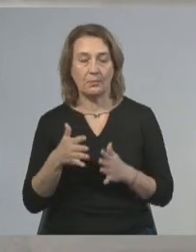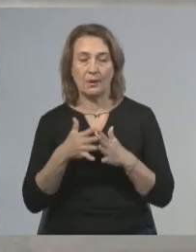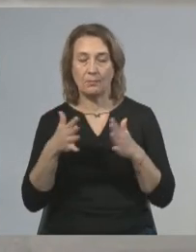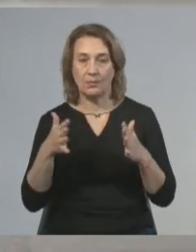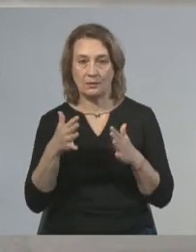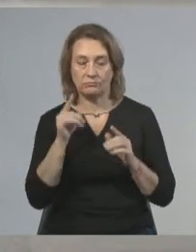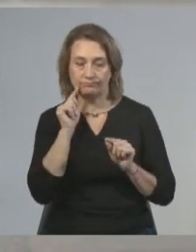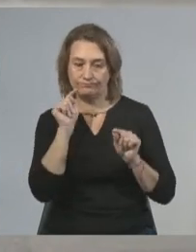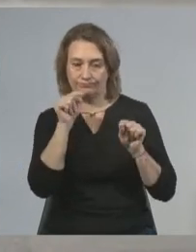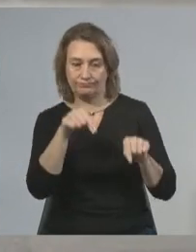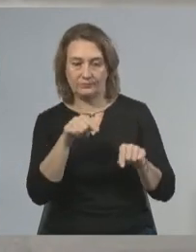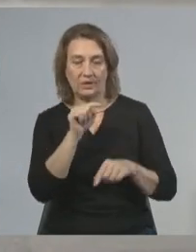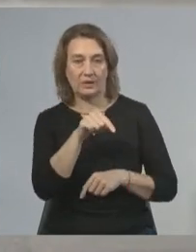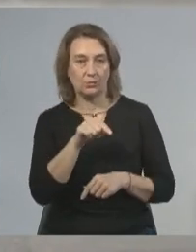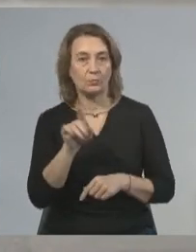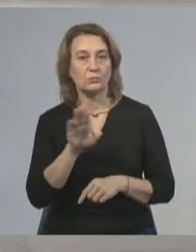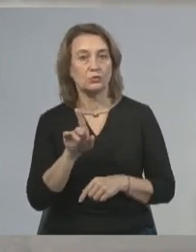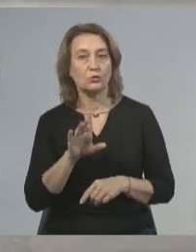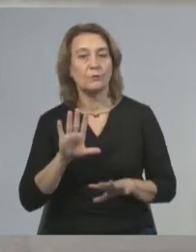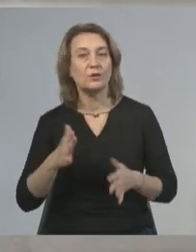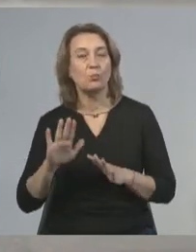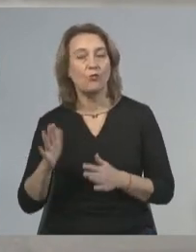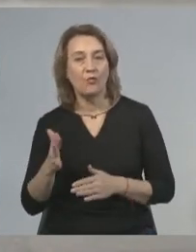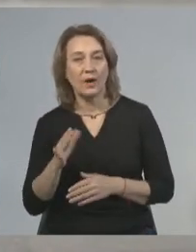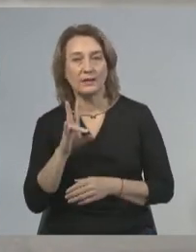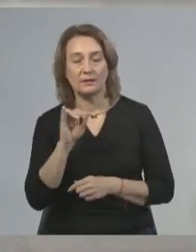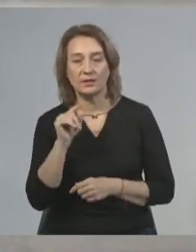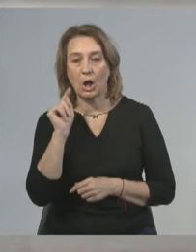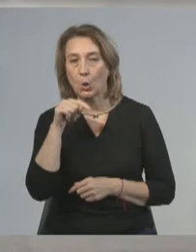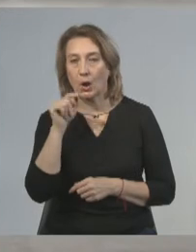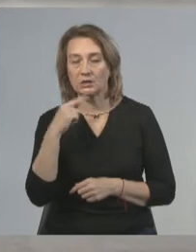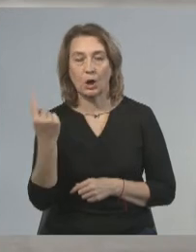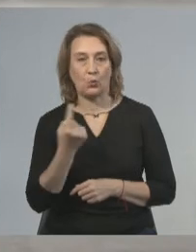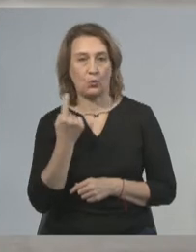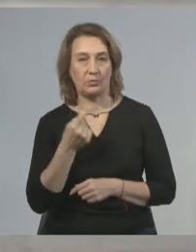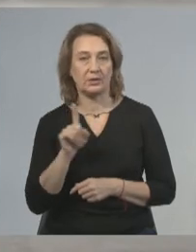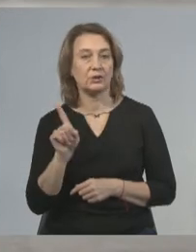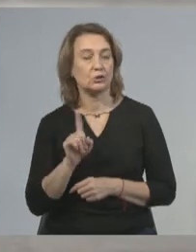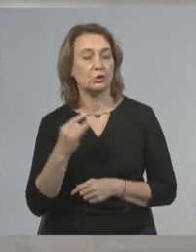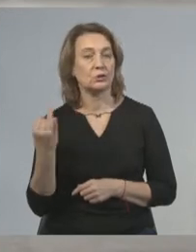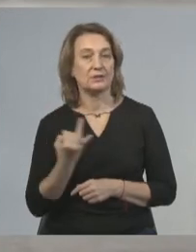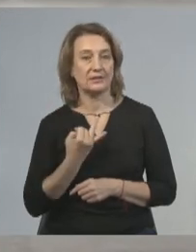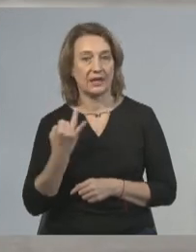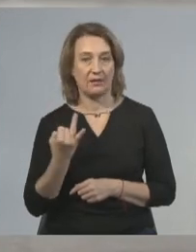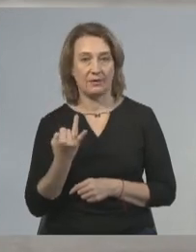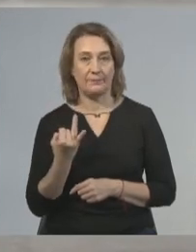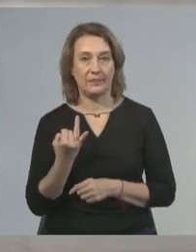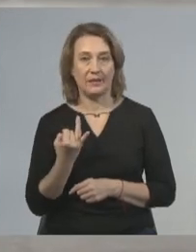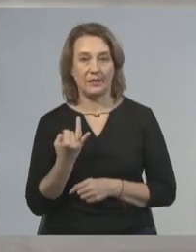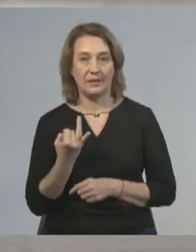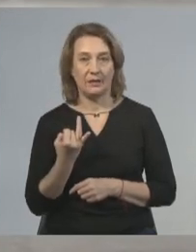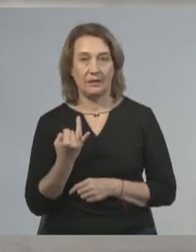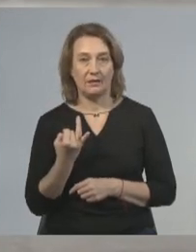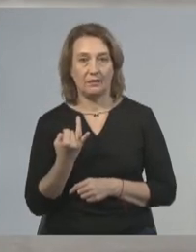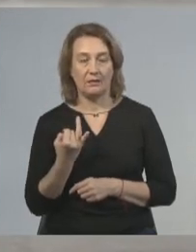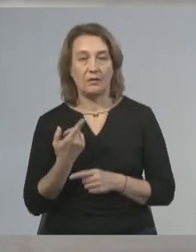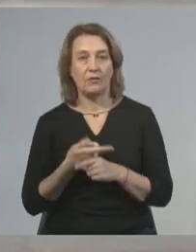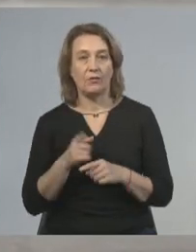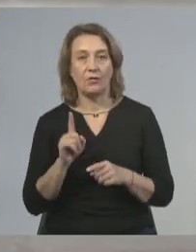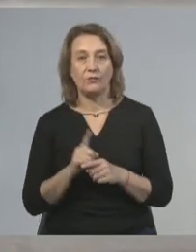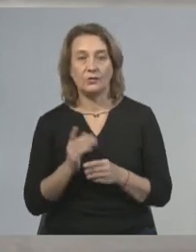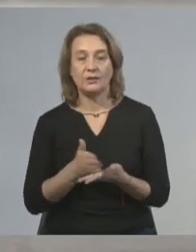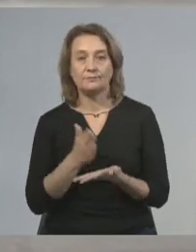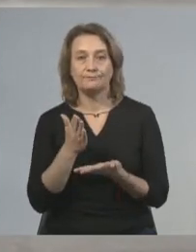really and as for orianna gazette we mostly write about local things local